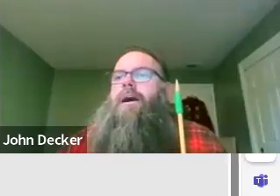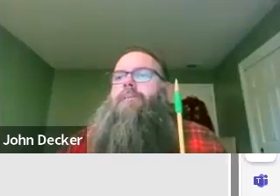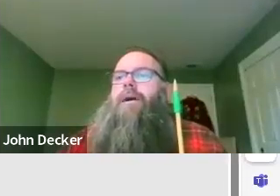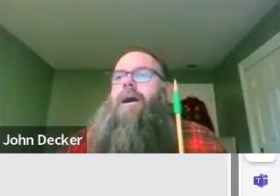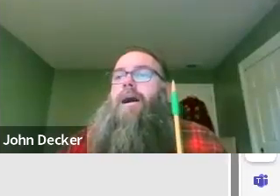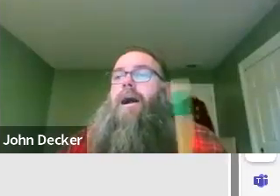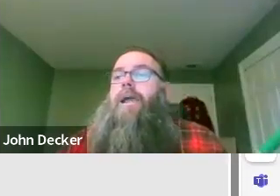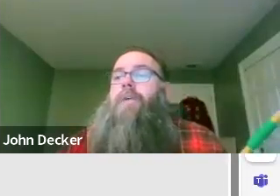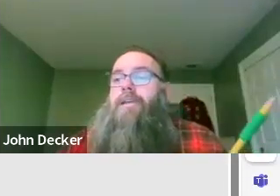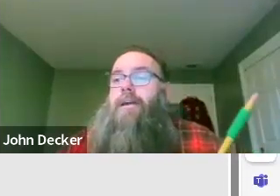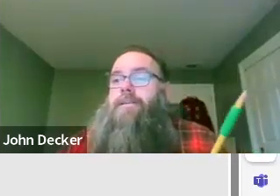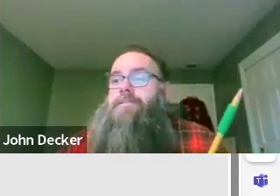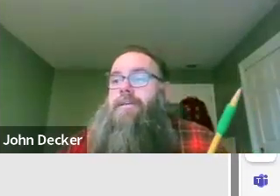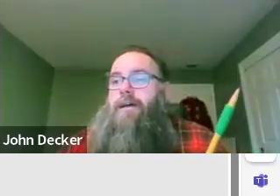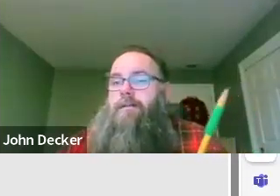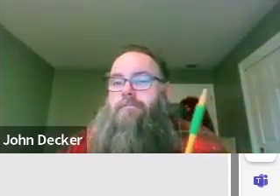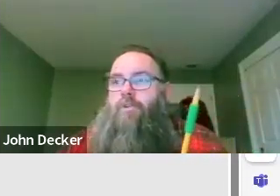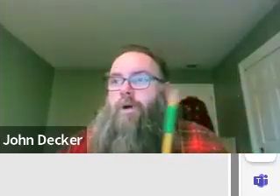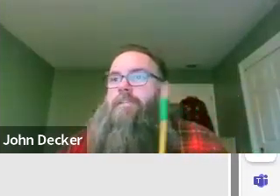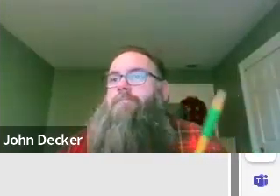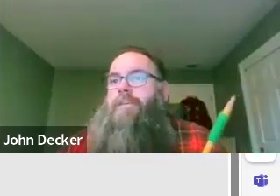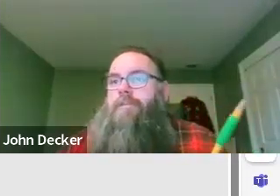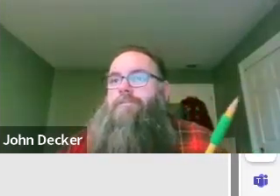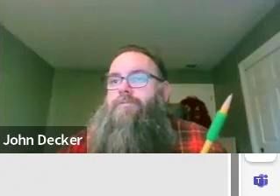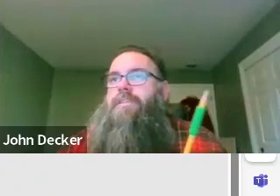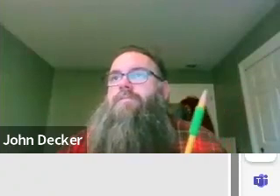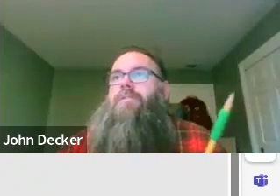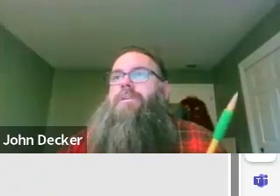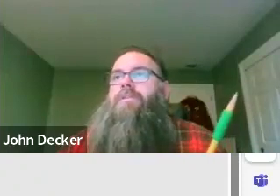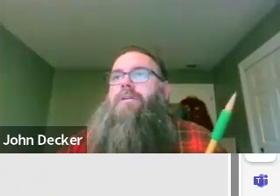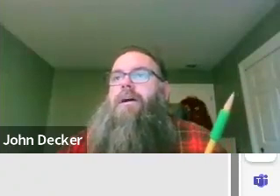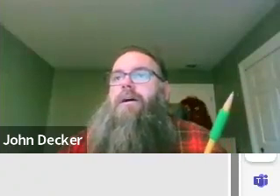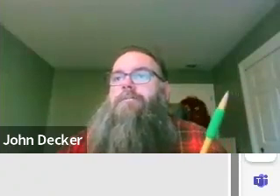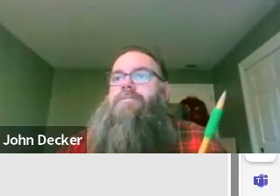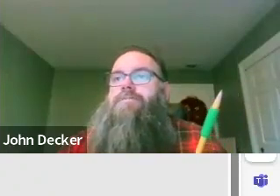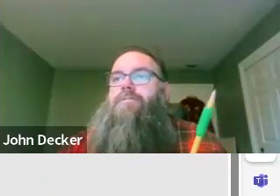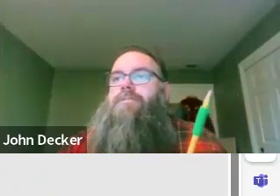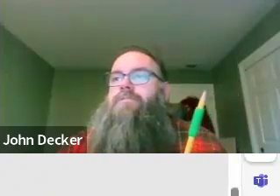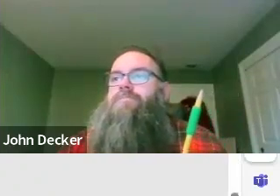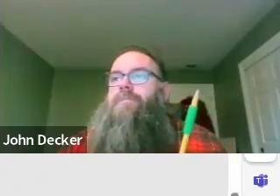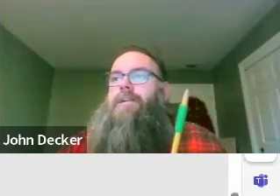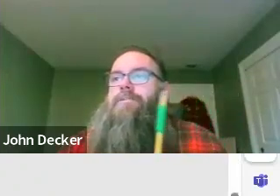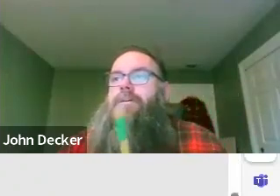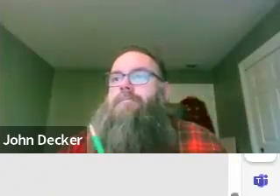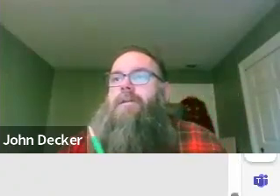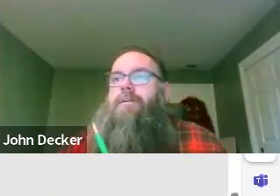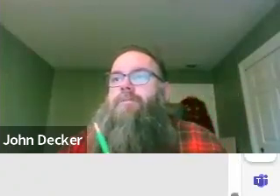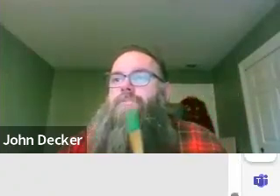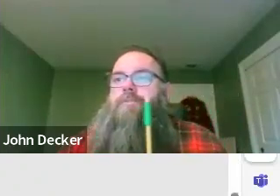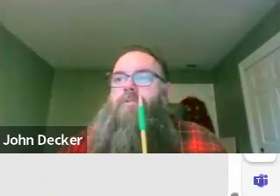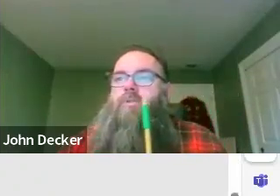Cool. I recognize quite a bit of the folks that are on here. So certainly service